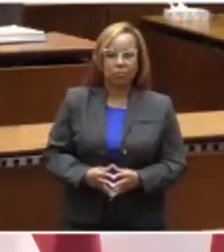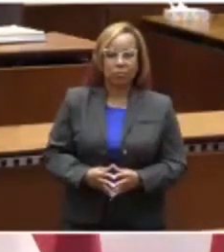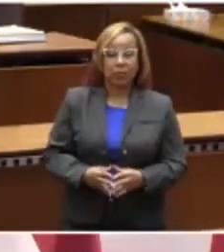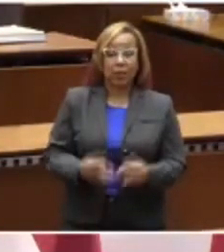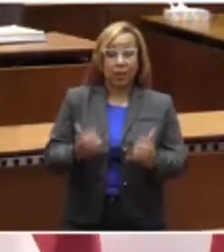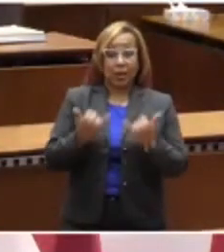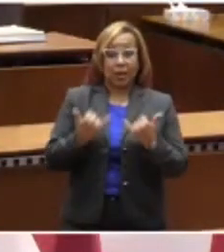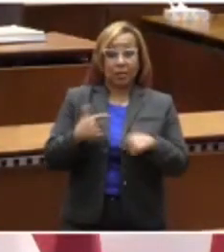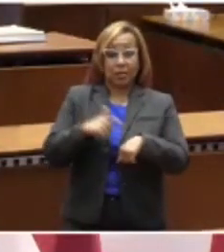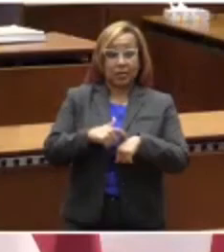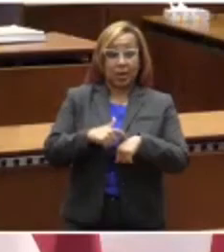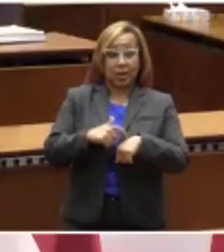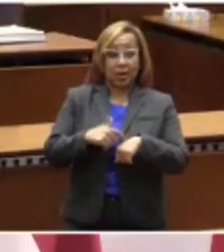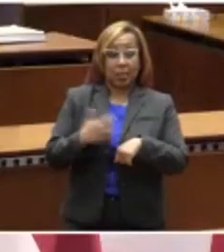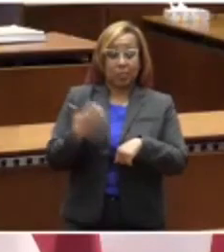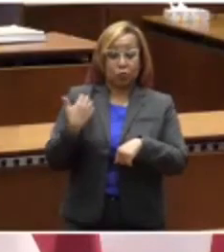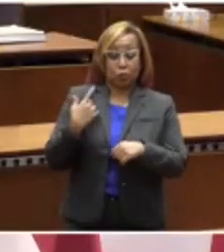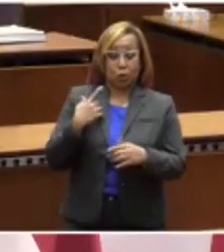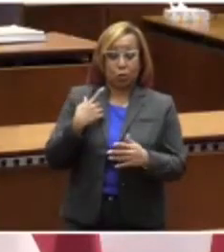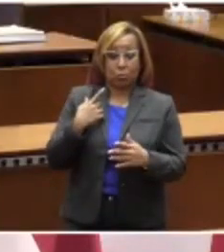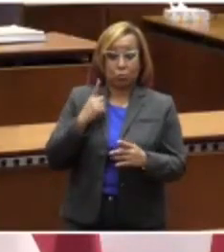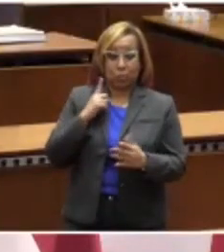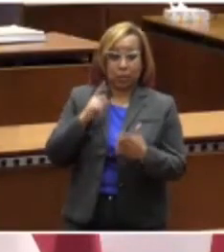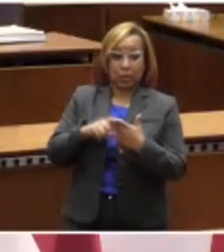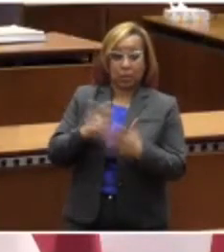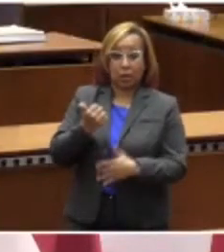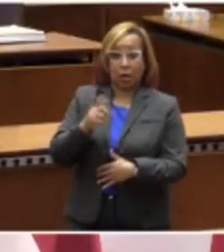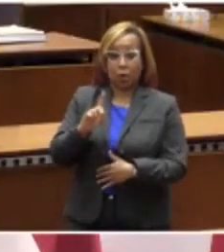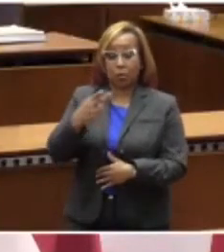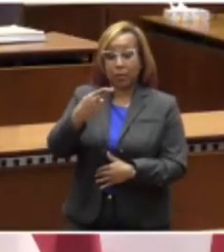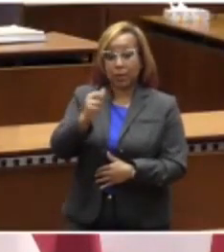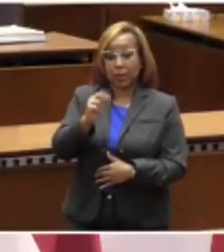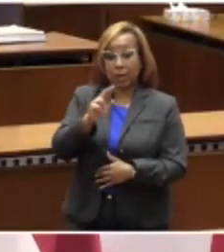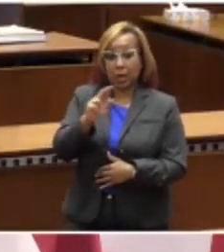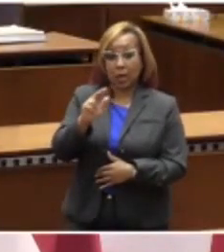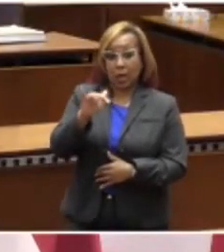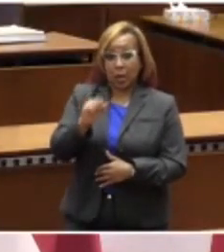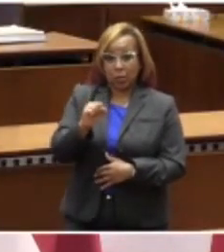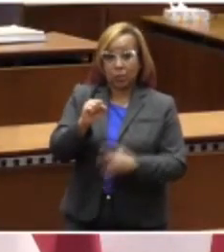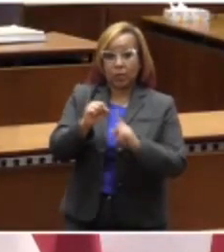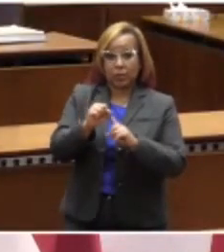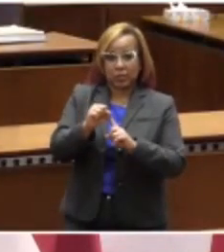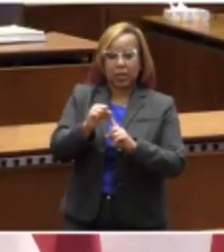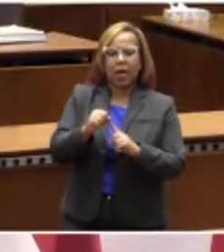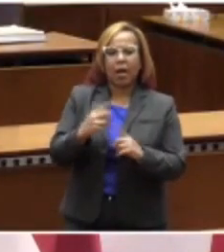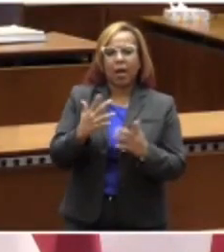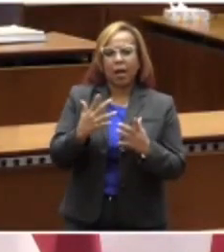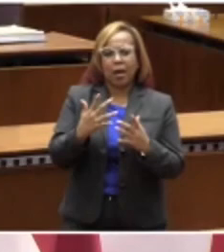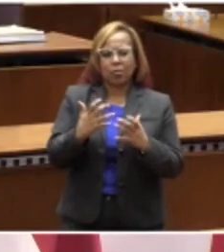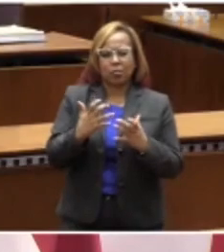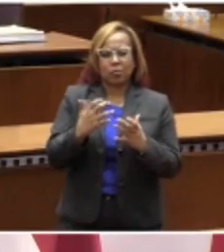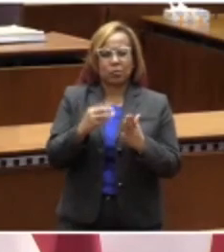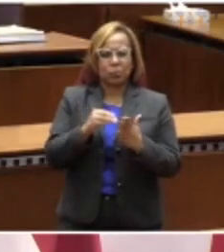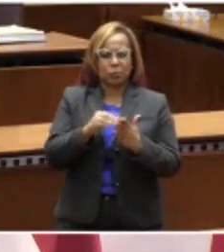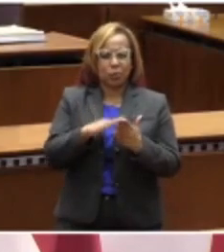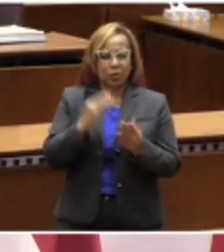At this time, the chair recognizes Alderman Harris. Hi, Madam President, I'd like a point of